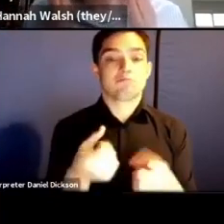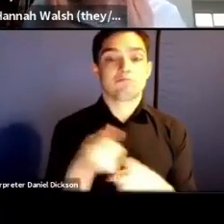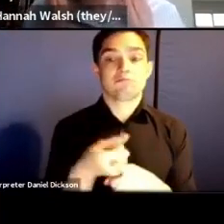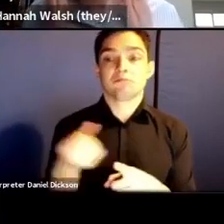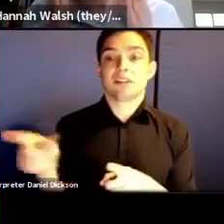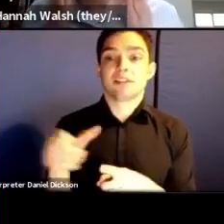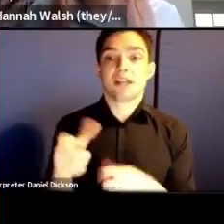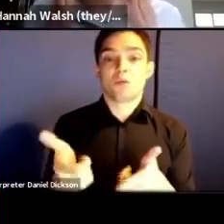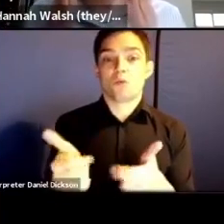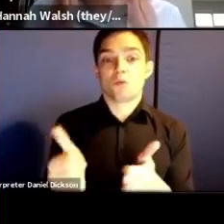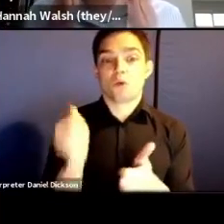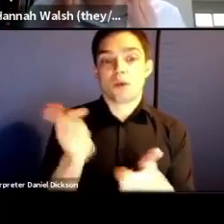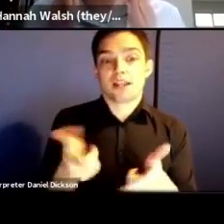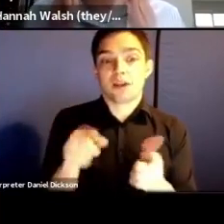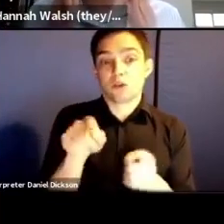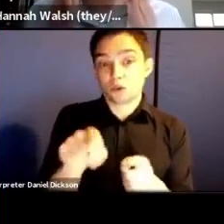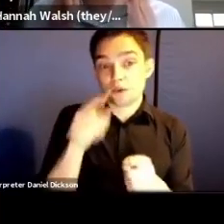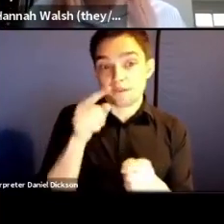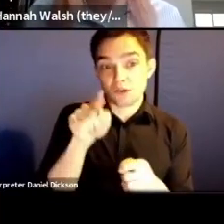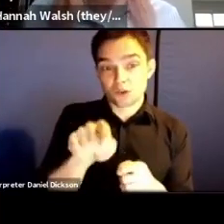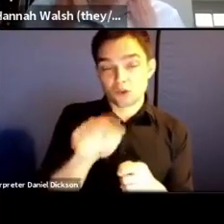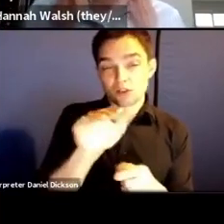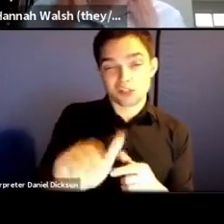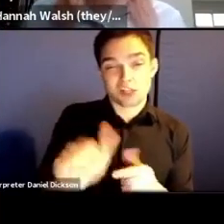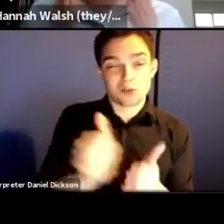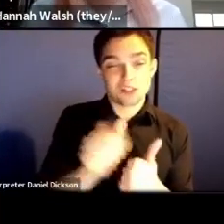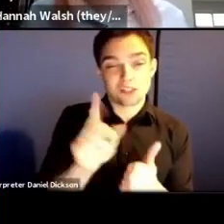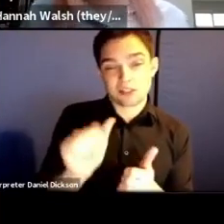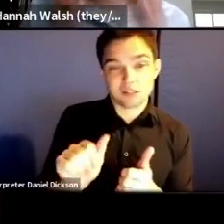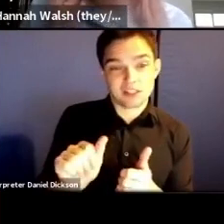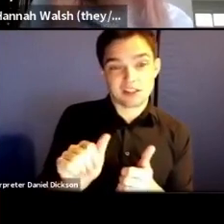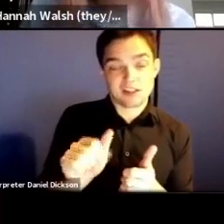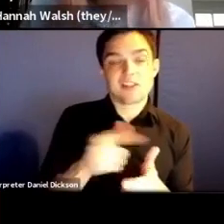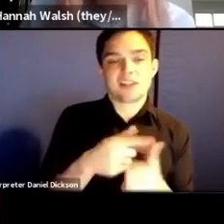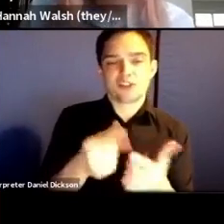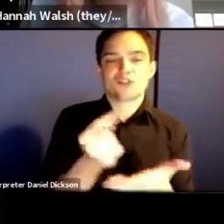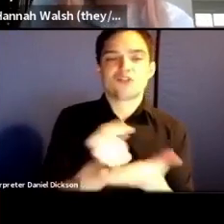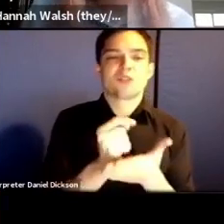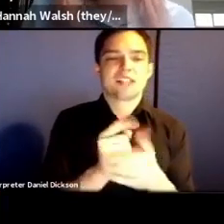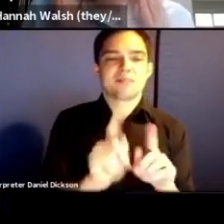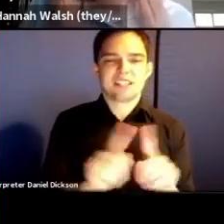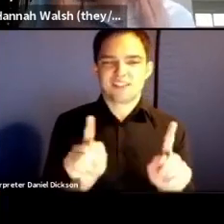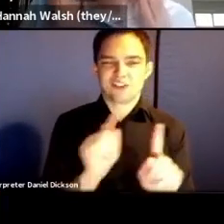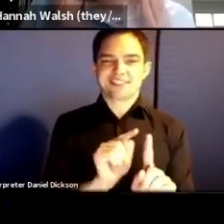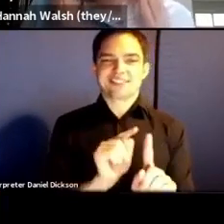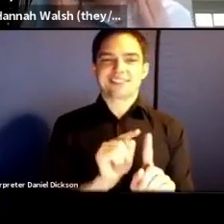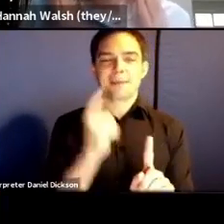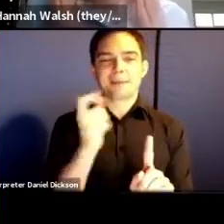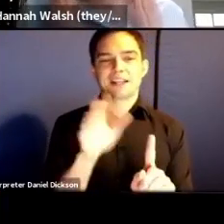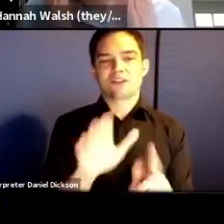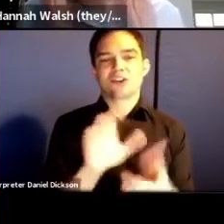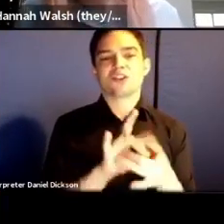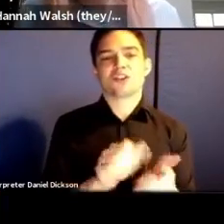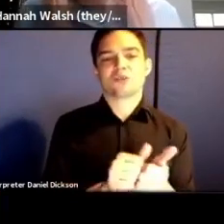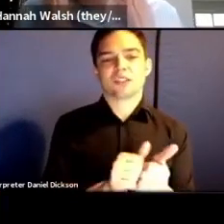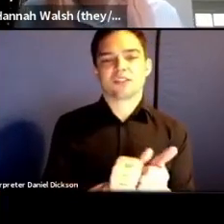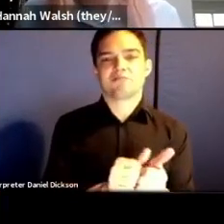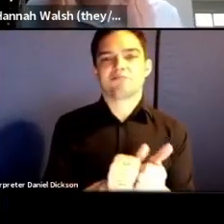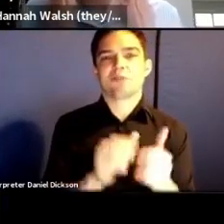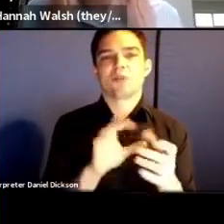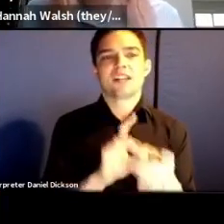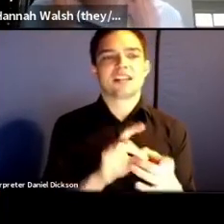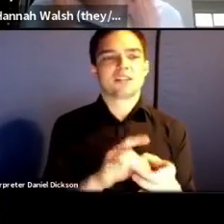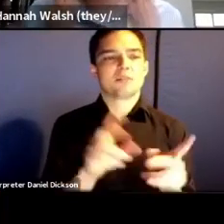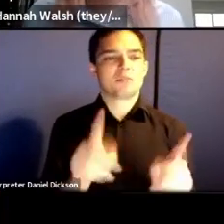to let you do that for your child with the disability, you're being treated differently because of your association or your relation to that person with